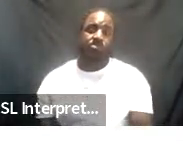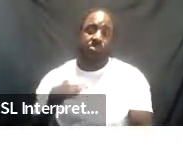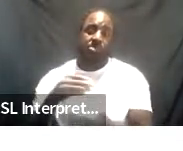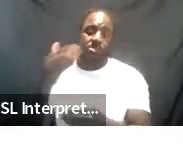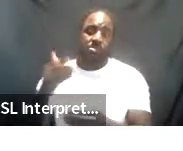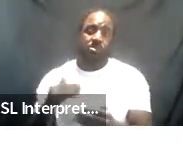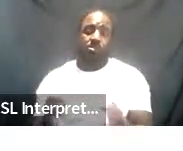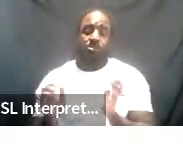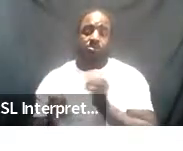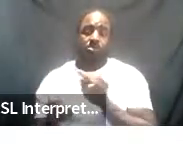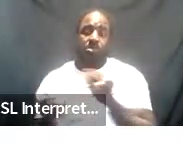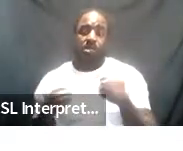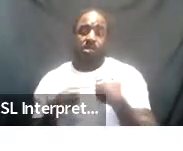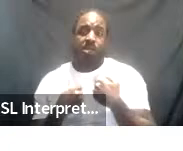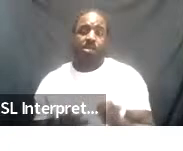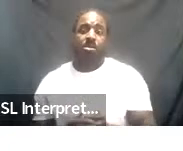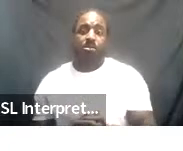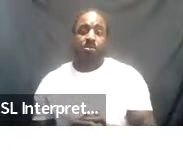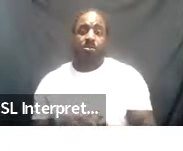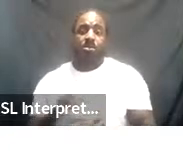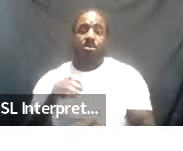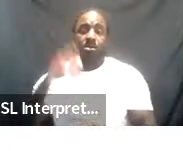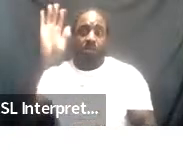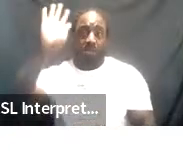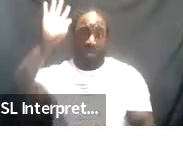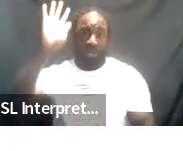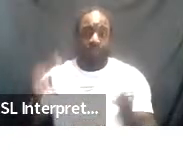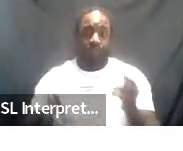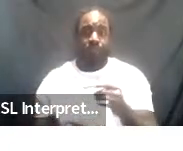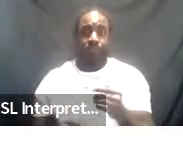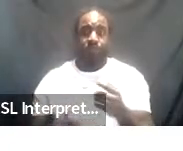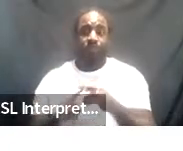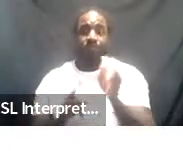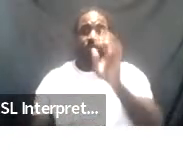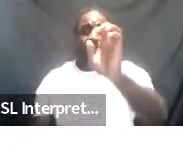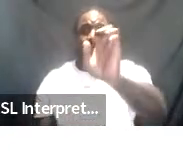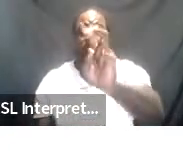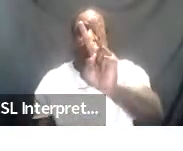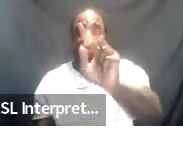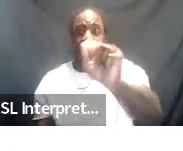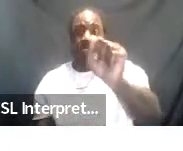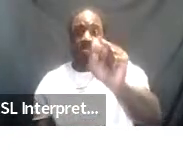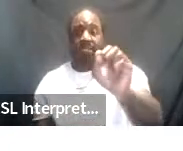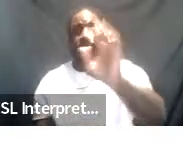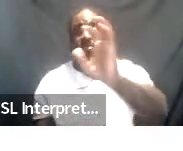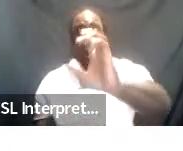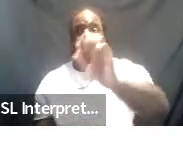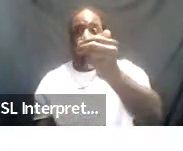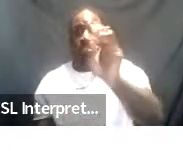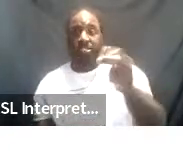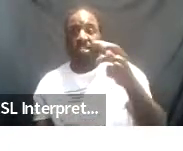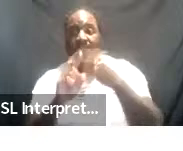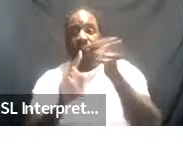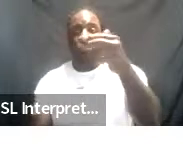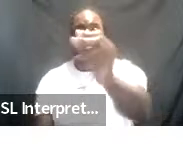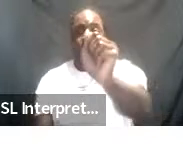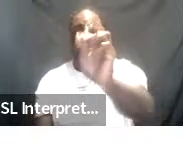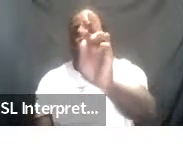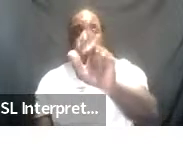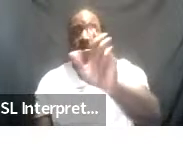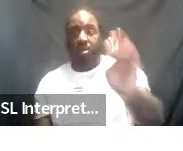Next, we have hand raised from Eva Chan, the Harlem East Block Association.